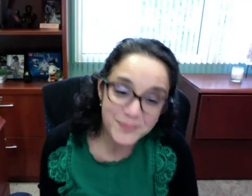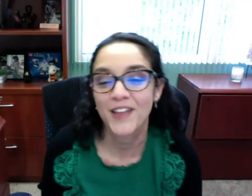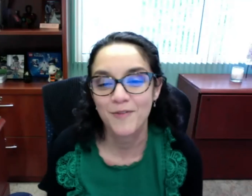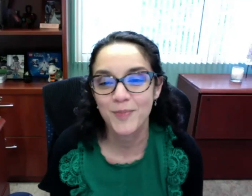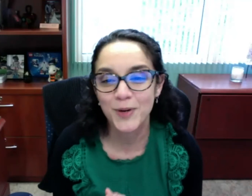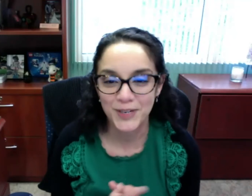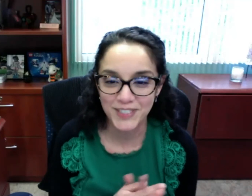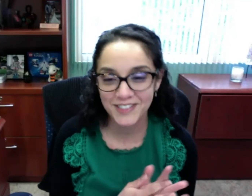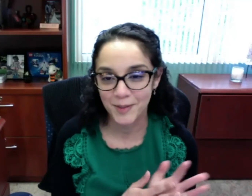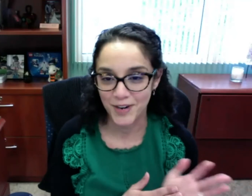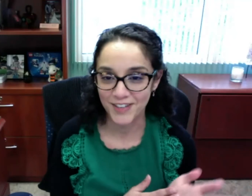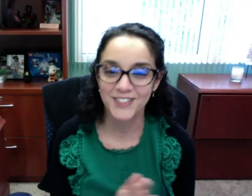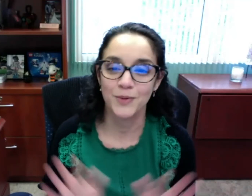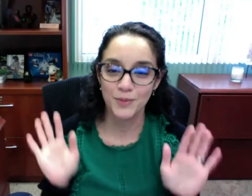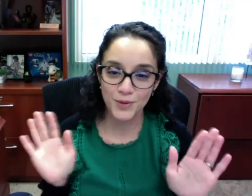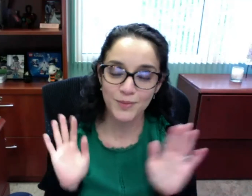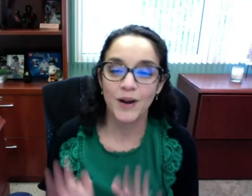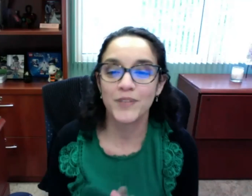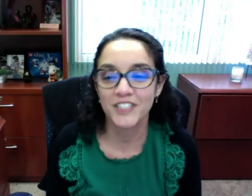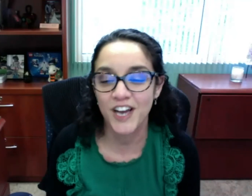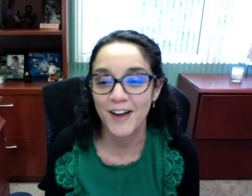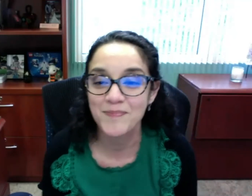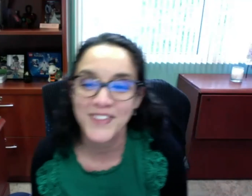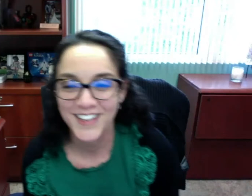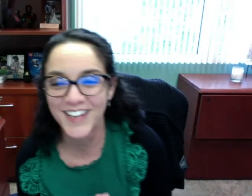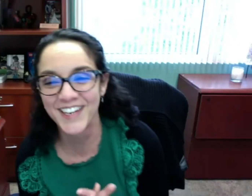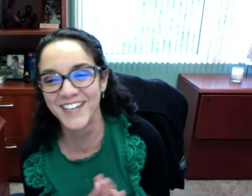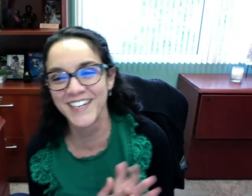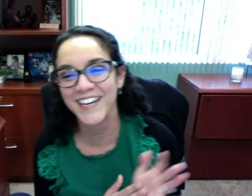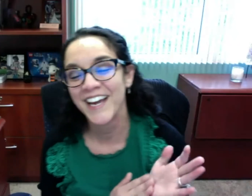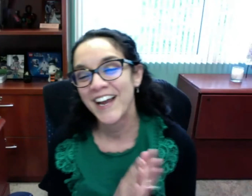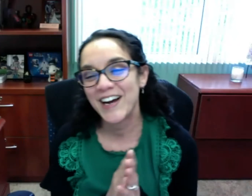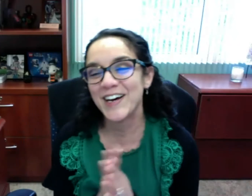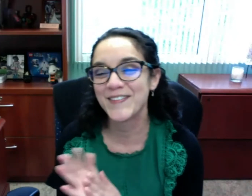Valley. I'm from Pacoima and Silmar, so woo-woo, rep it in the chat.